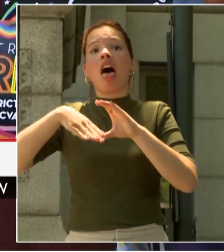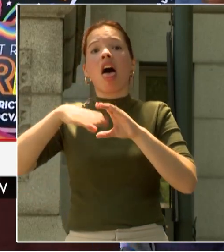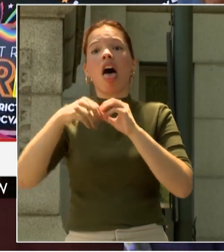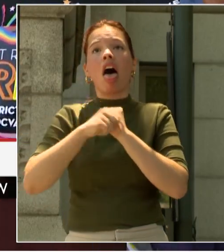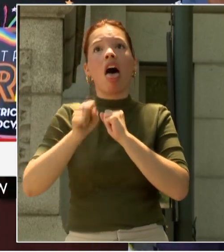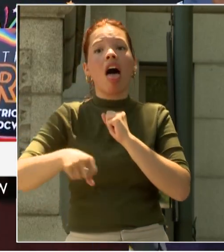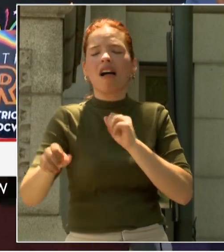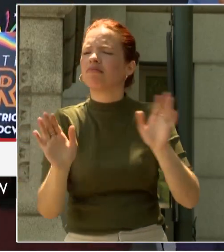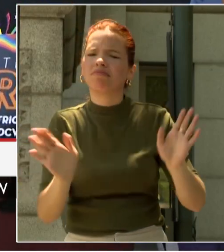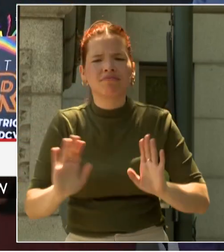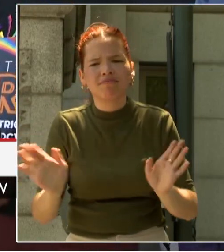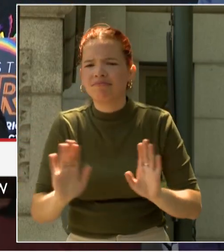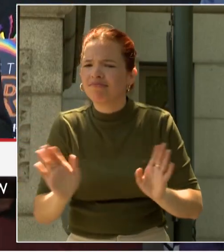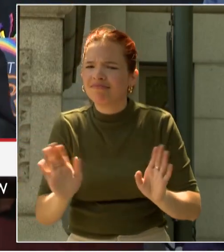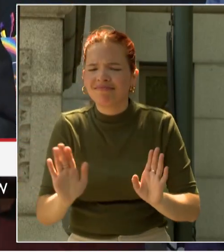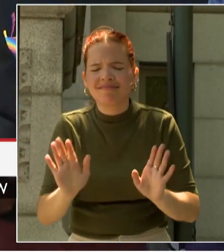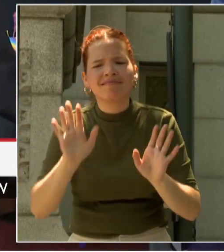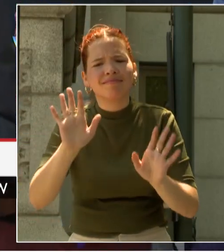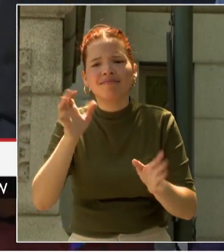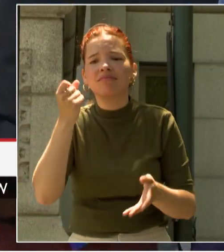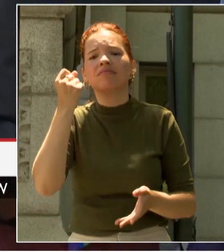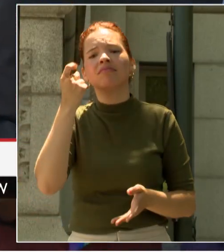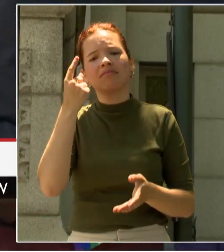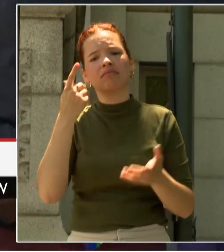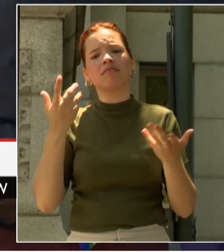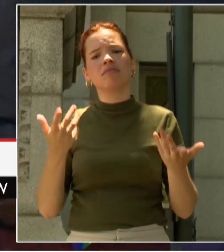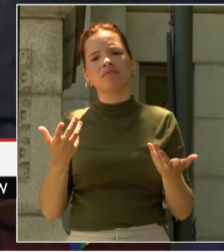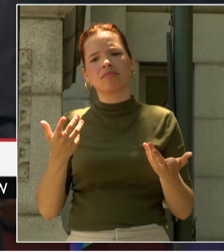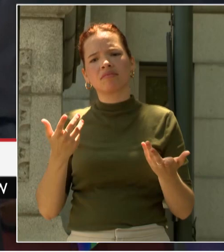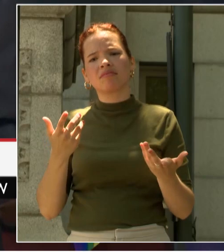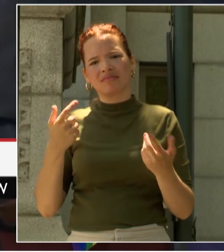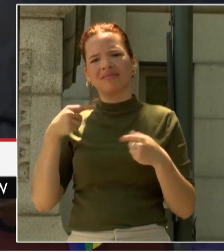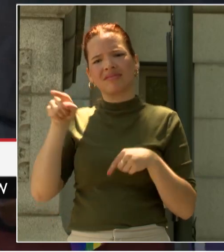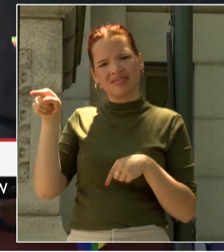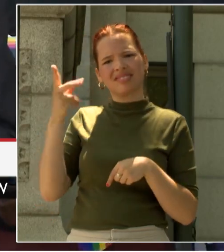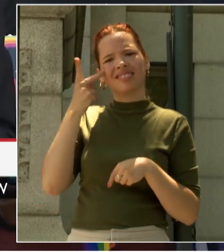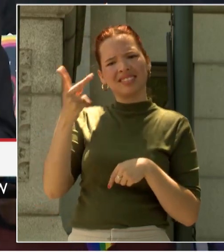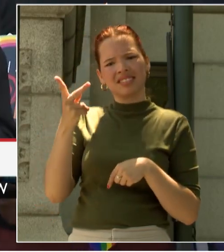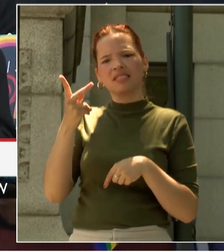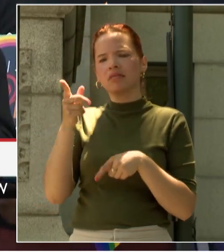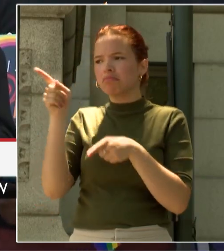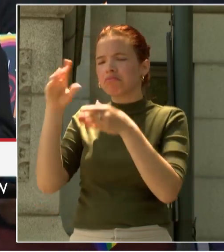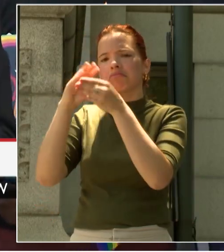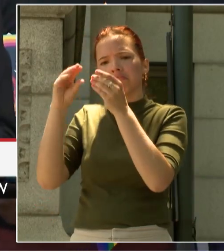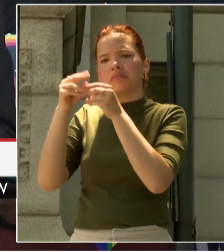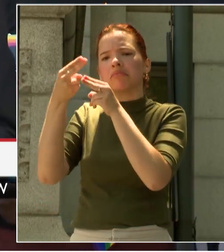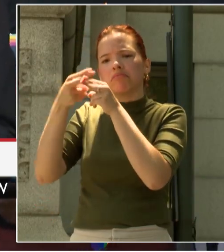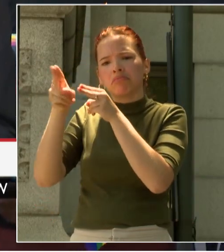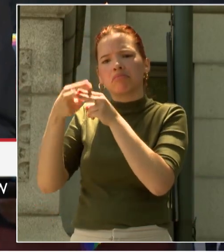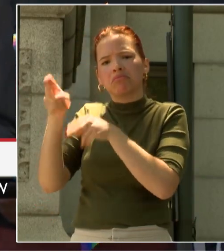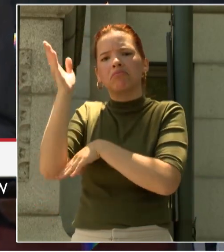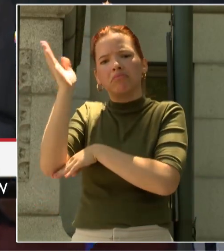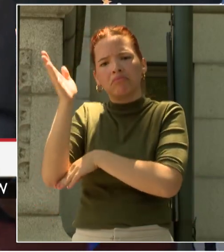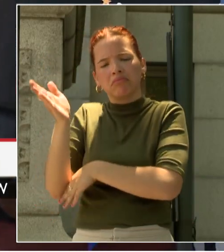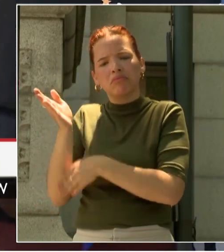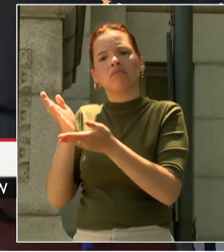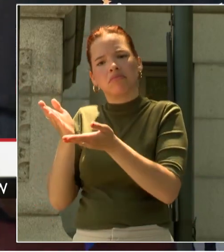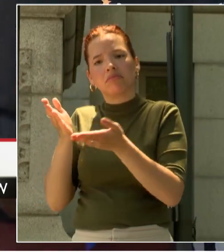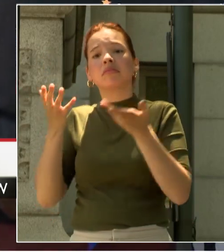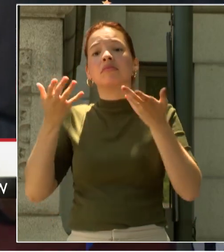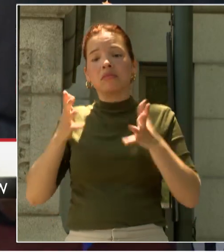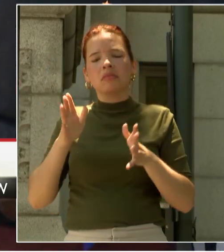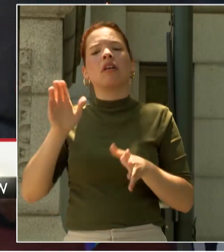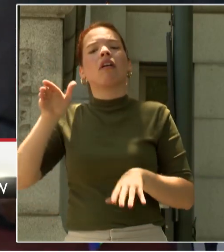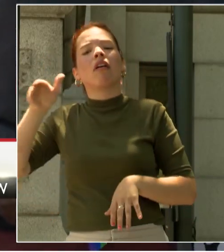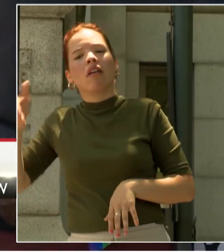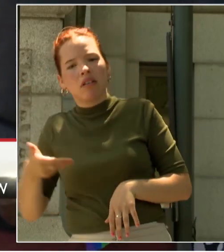to acknowledge my colleagues, and I think each of them is going to speak briefly in this order, and they'll introduce each other. I think